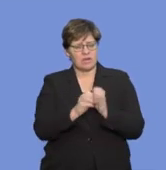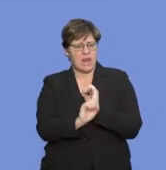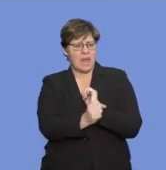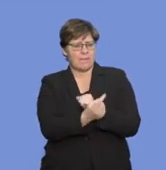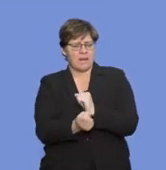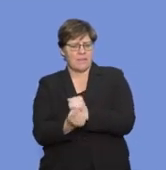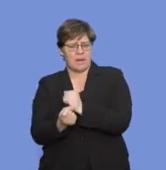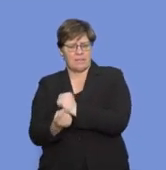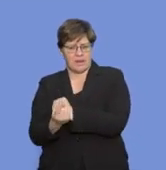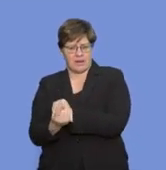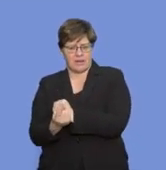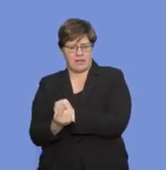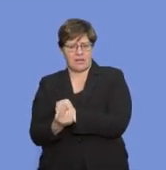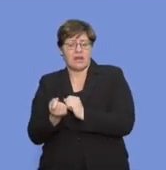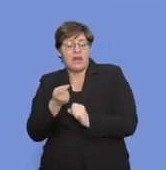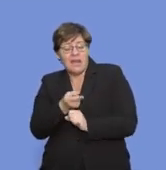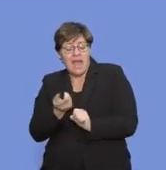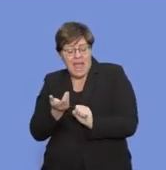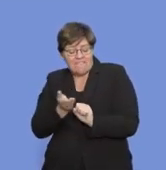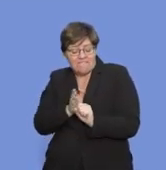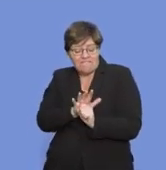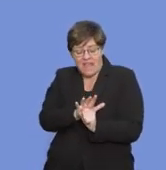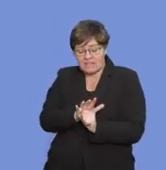extinction has, the effect it has on